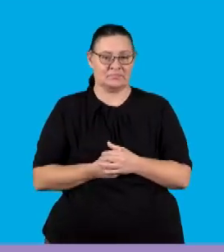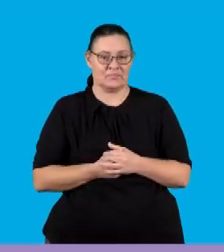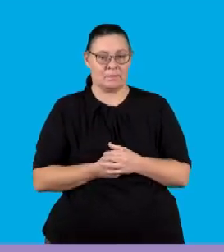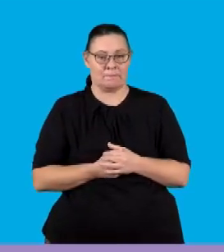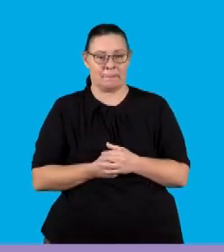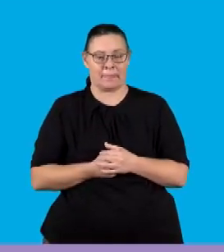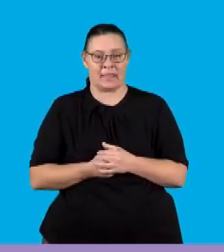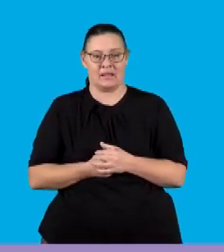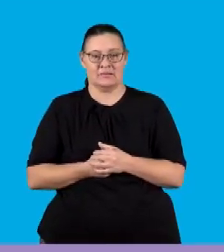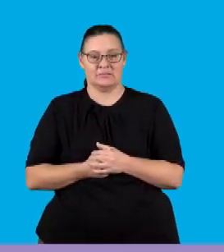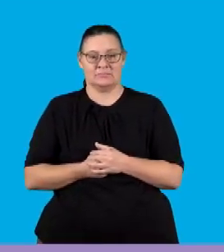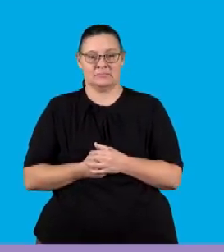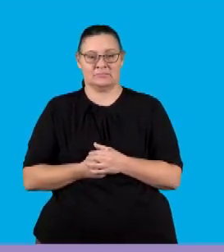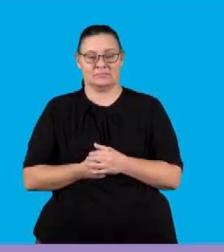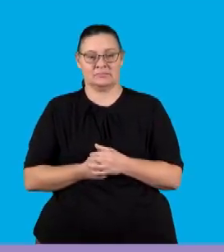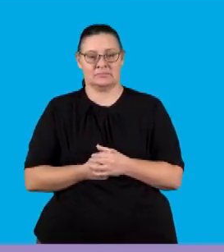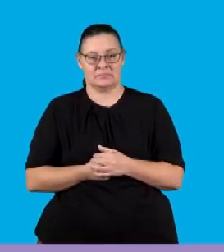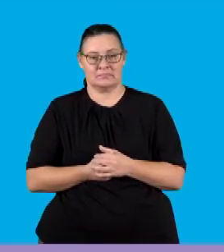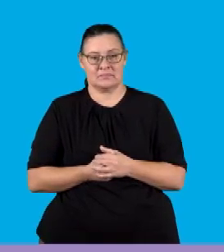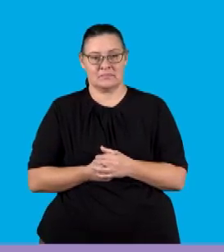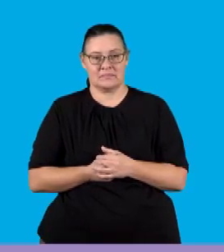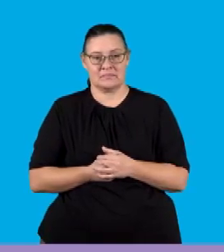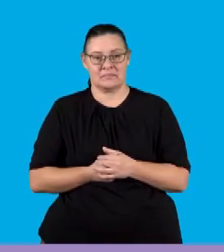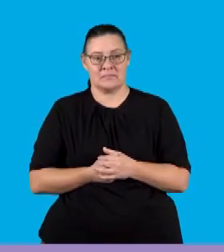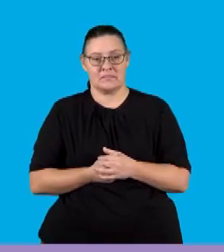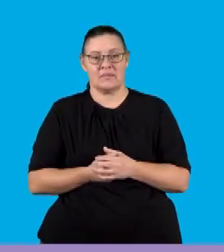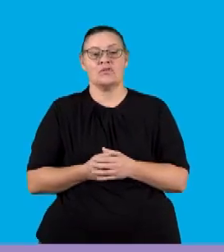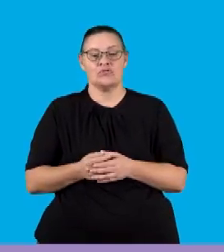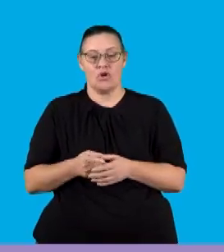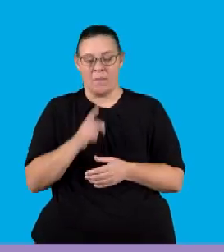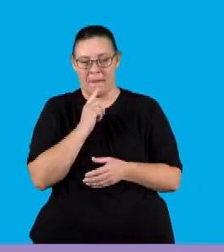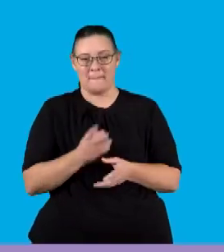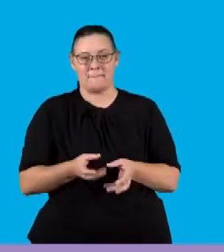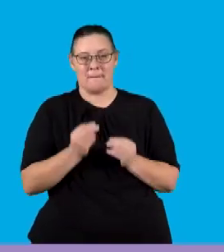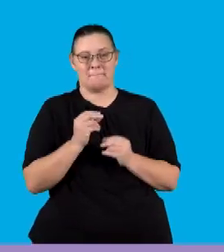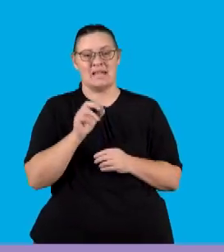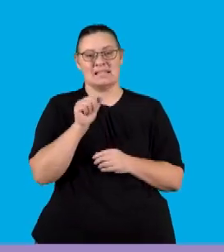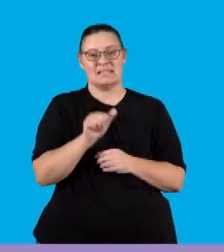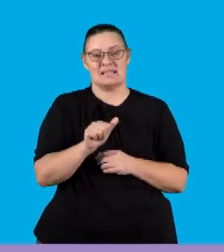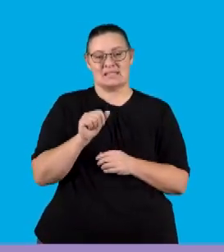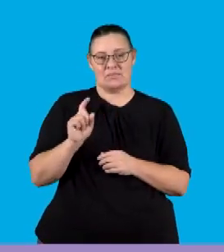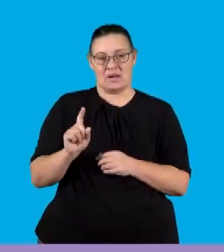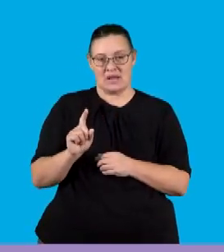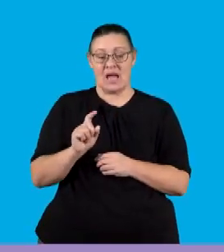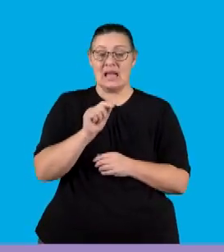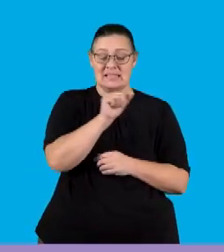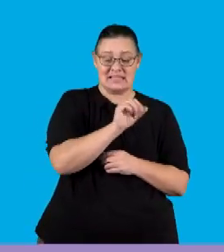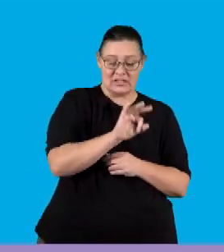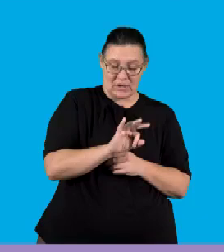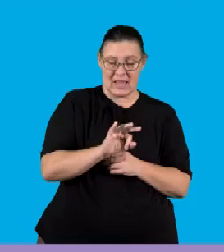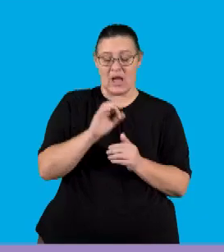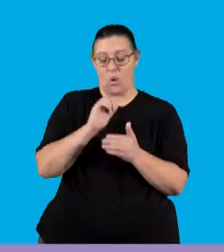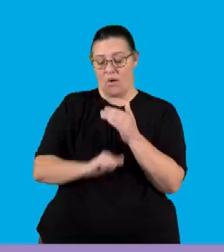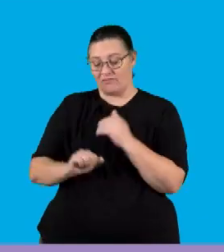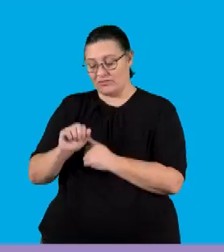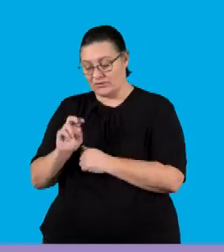we multiply by 9, we do get that 63. But let's